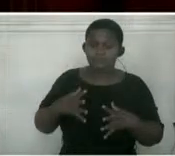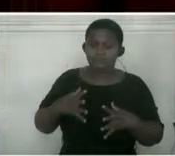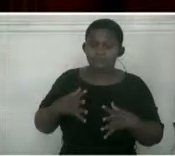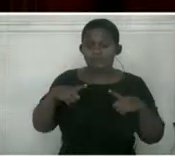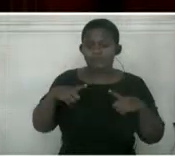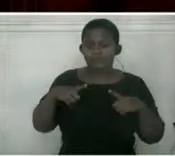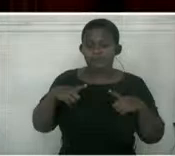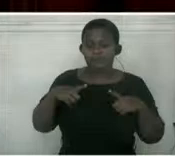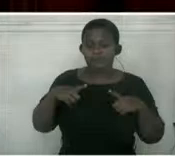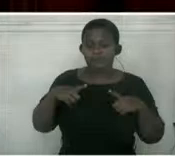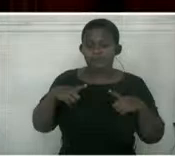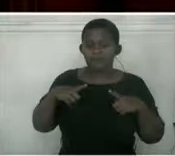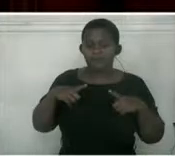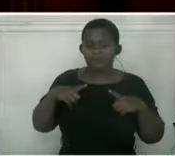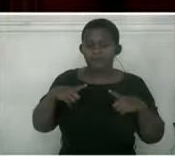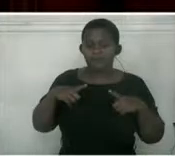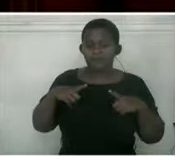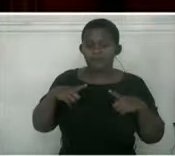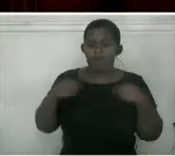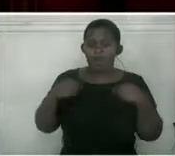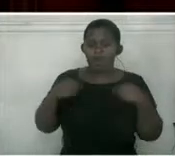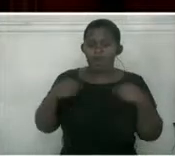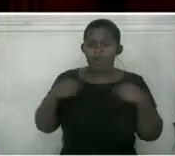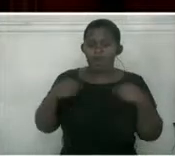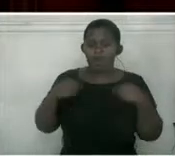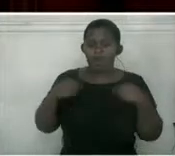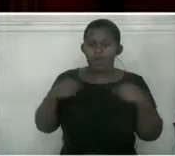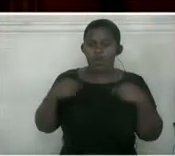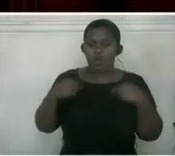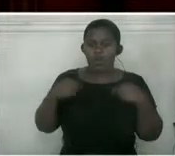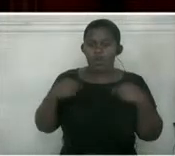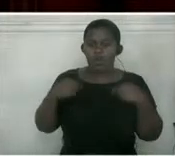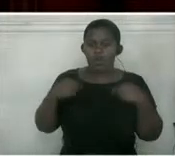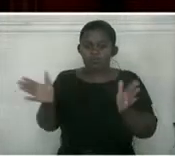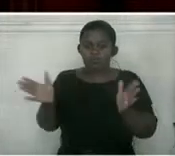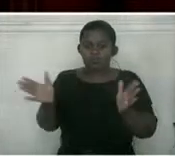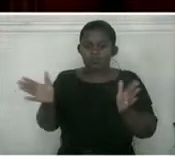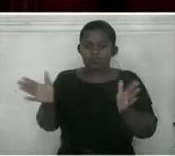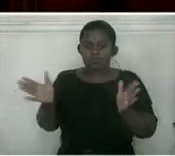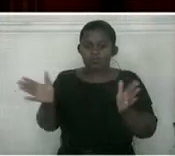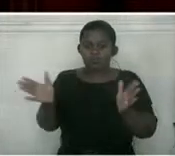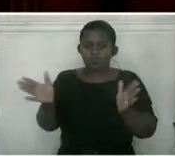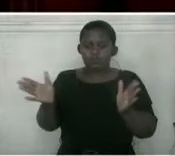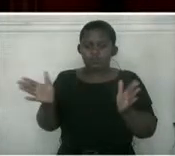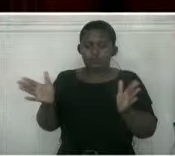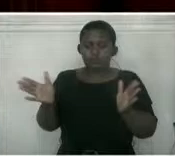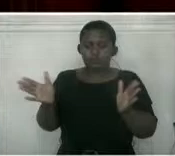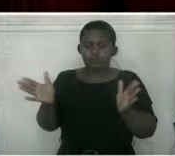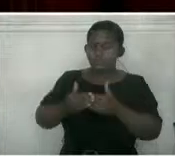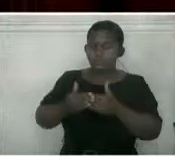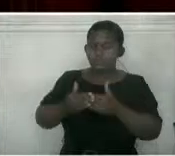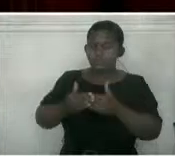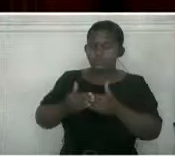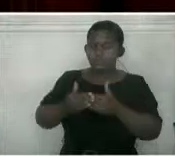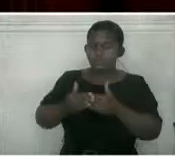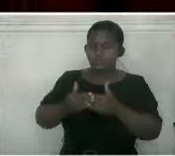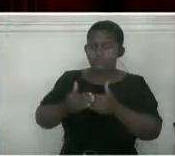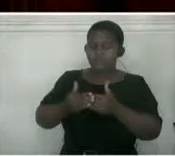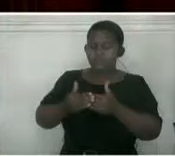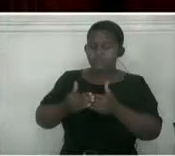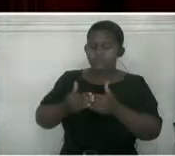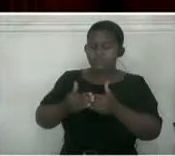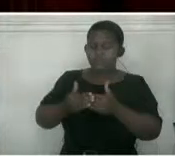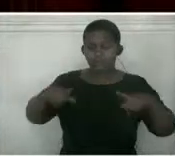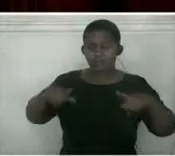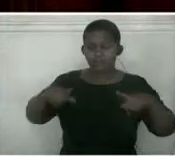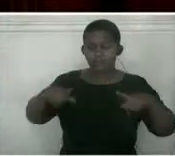we made an undertaking to facilitate the process of undertaking the lifestyle audit